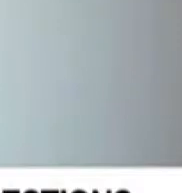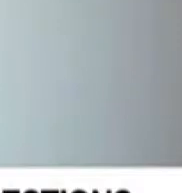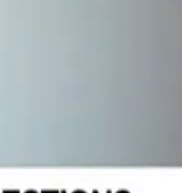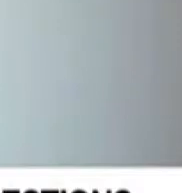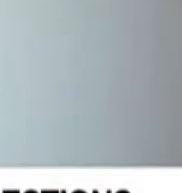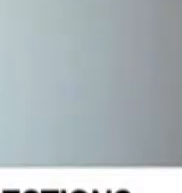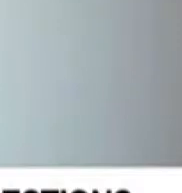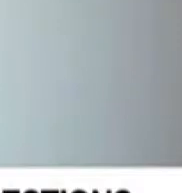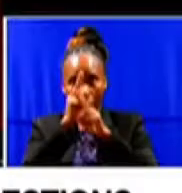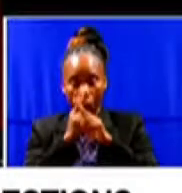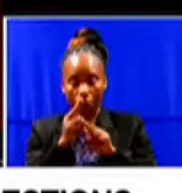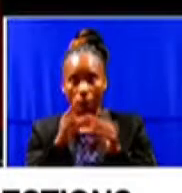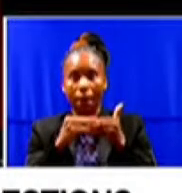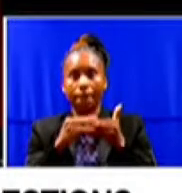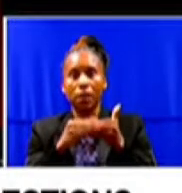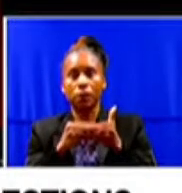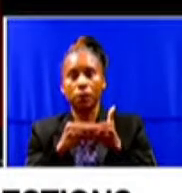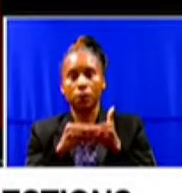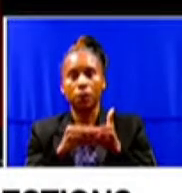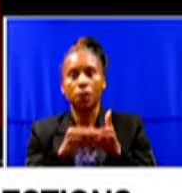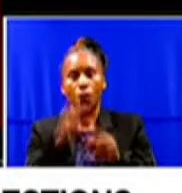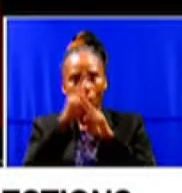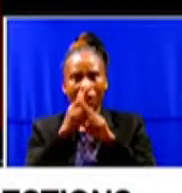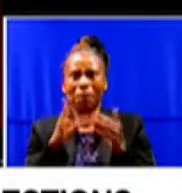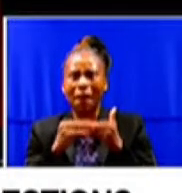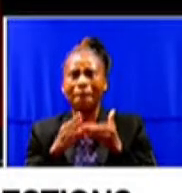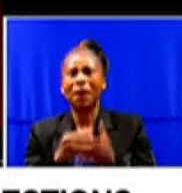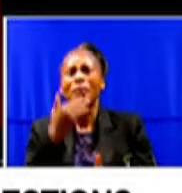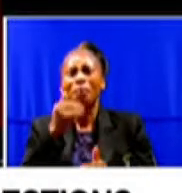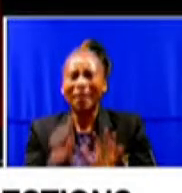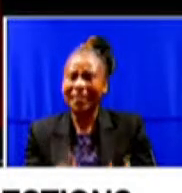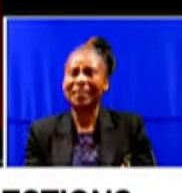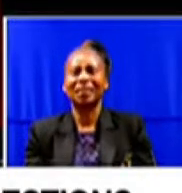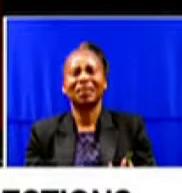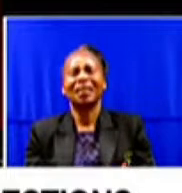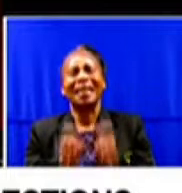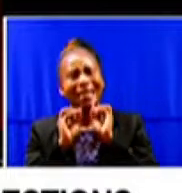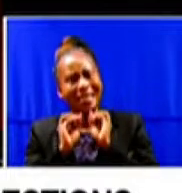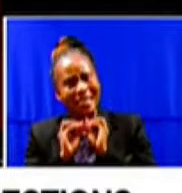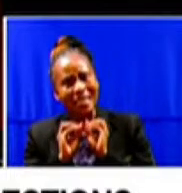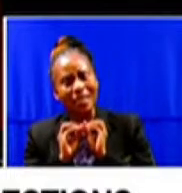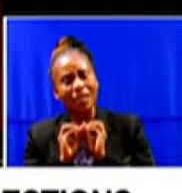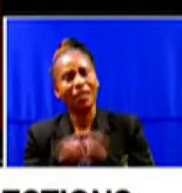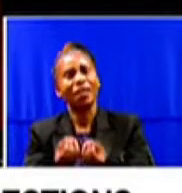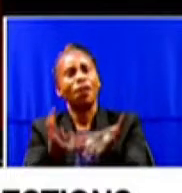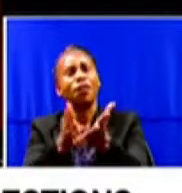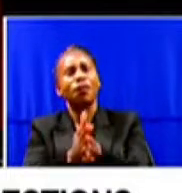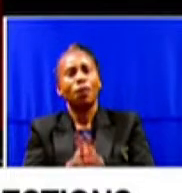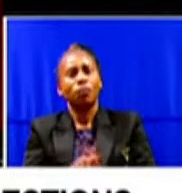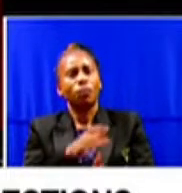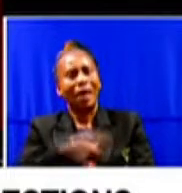Honorable members, Honorable members, give the In president relation- a chance to speak, please.